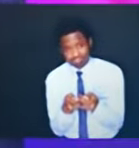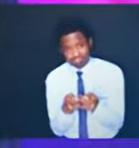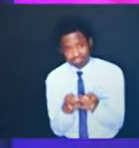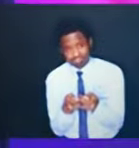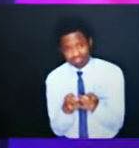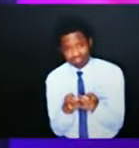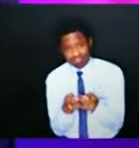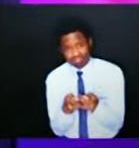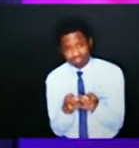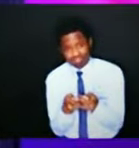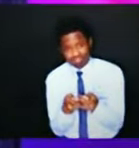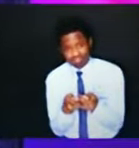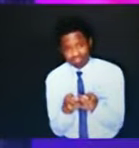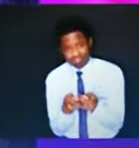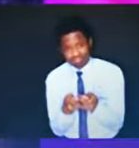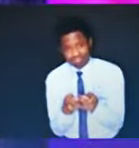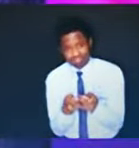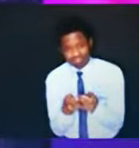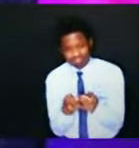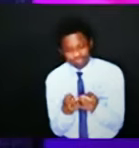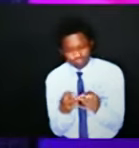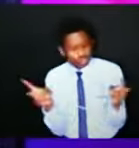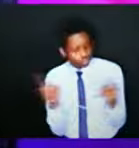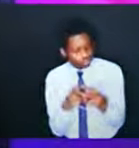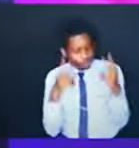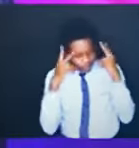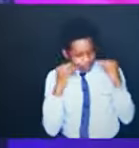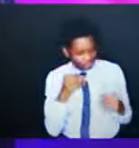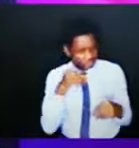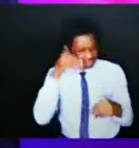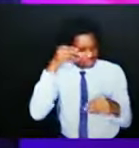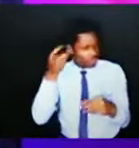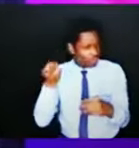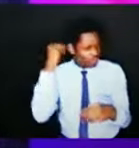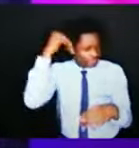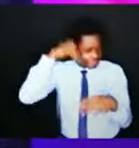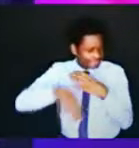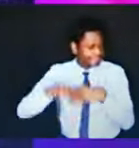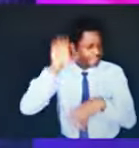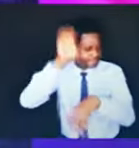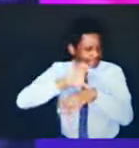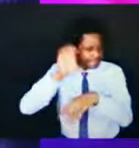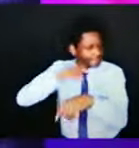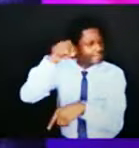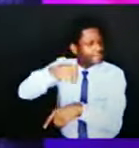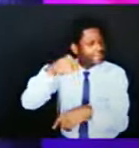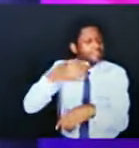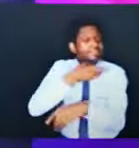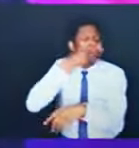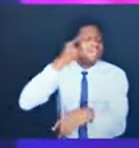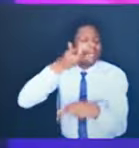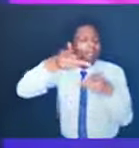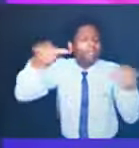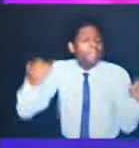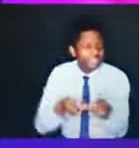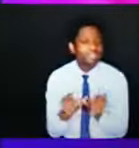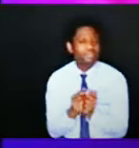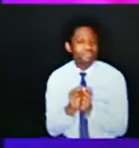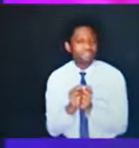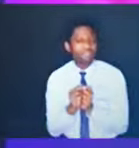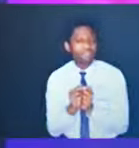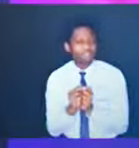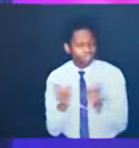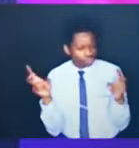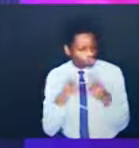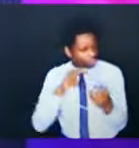wilderness. So he was in the church in the wilderness. So Israel was a